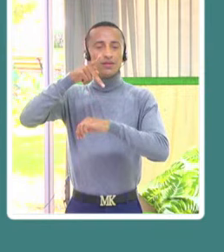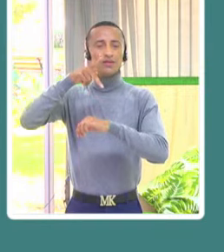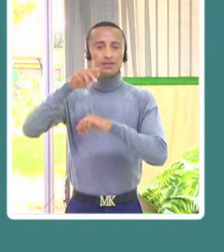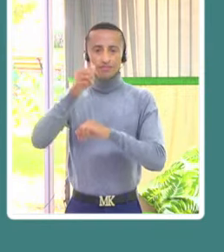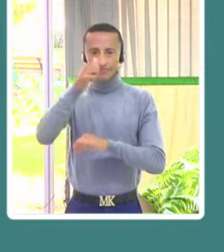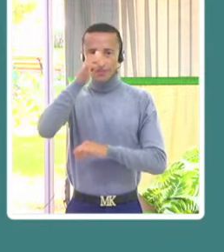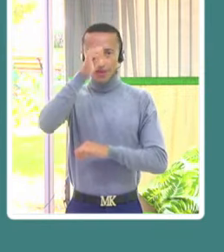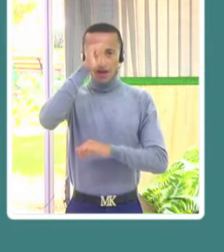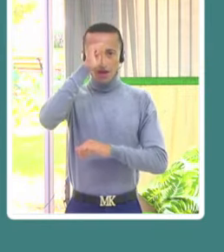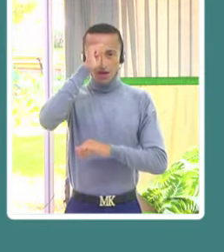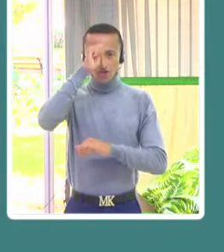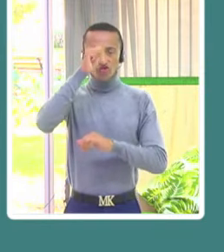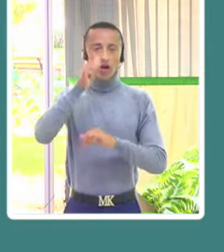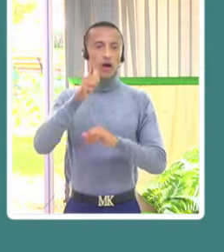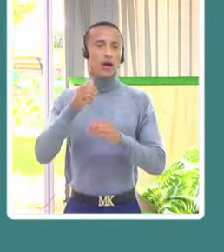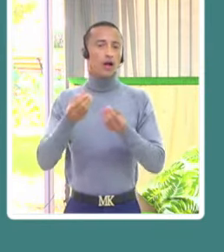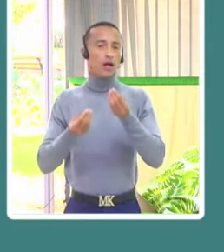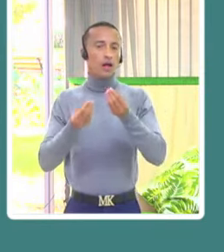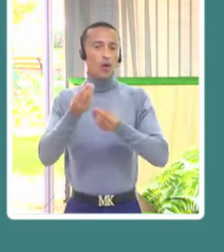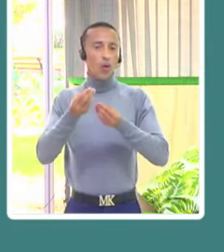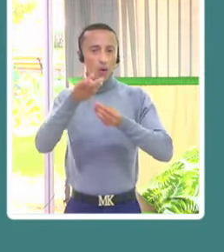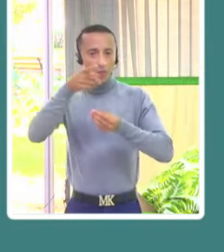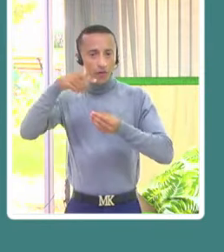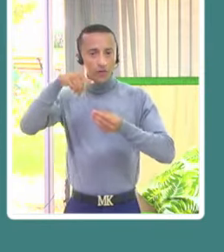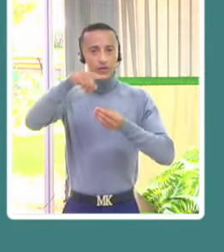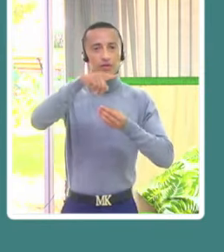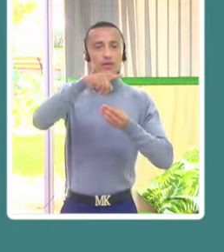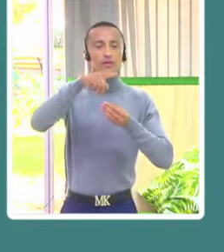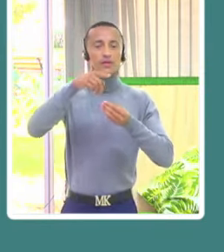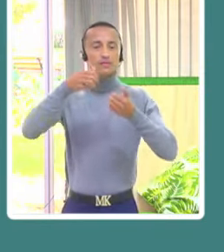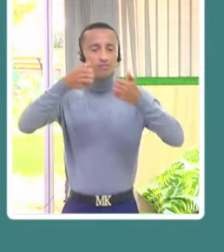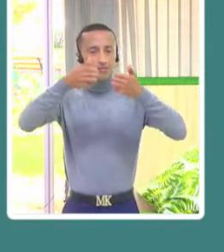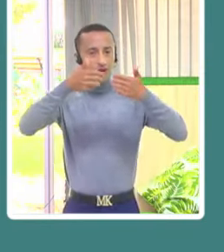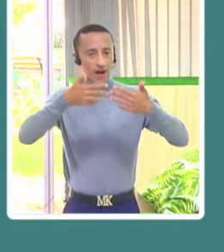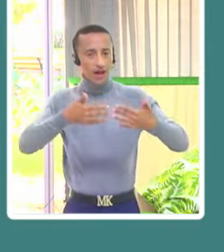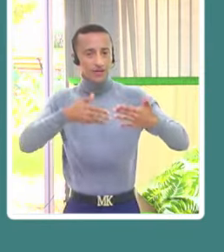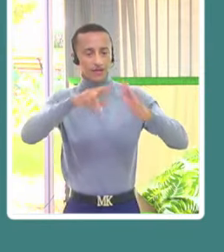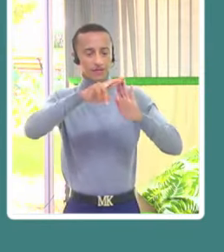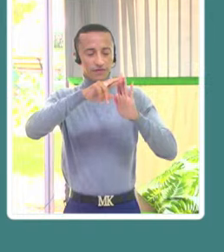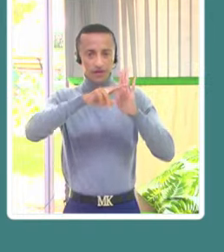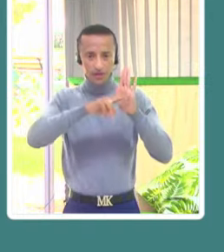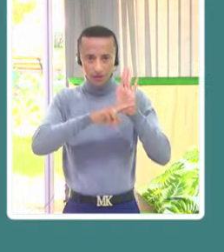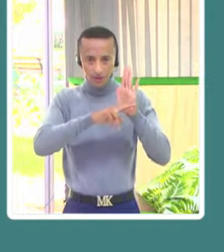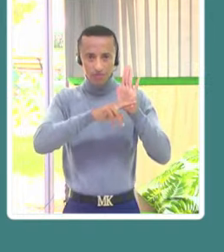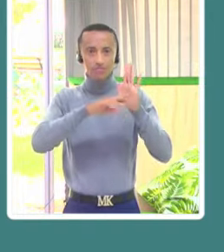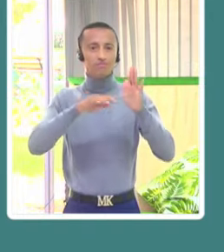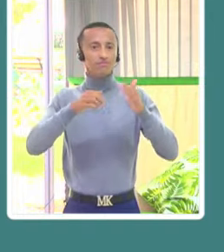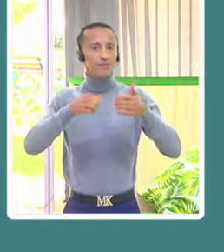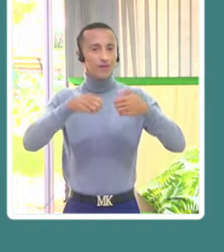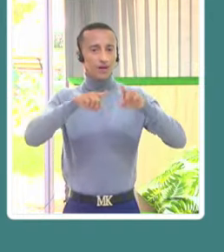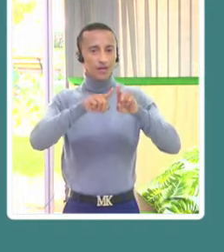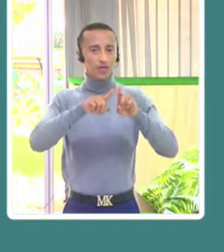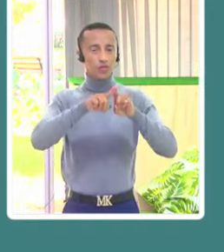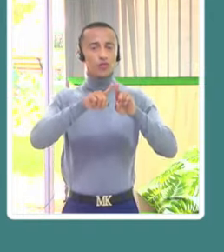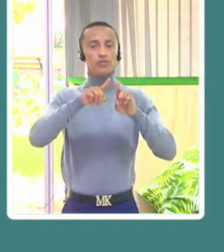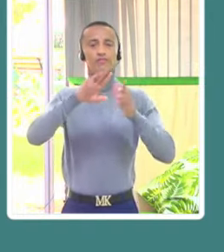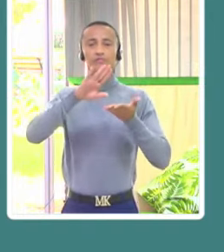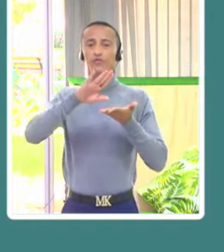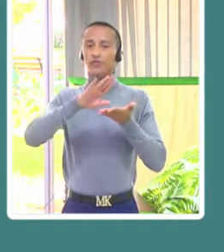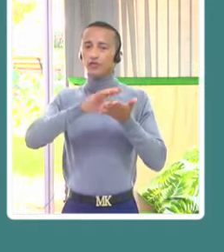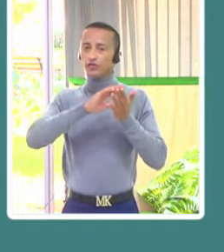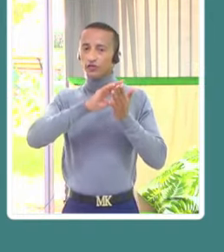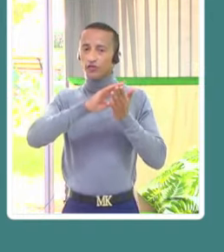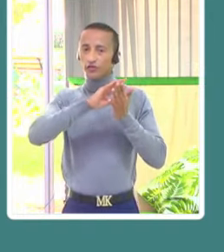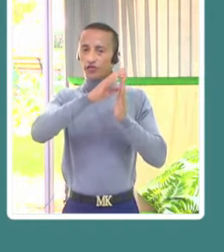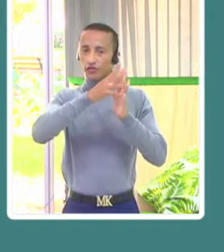IDs? For India, and I will come to this, we have a system called Aadhaar, which is a biometric ID